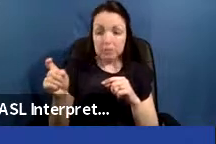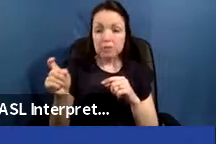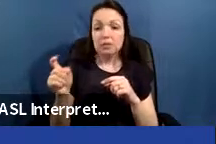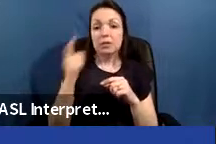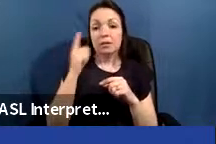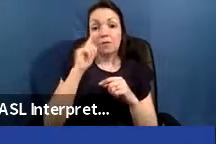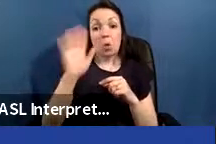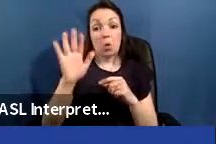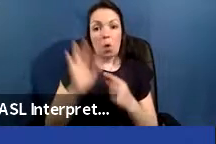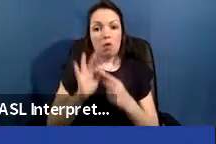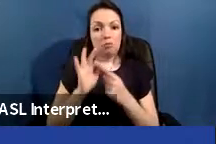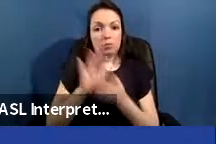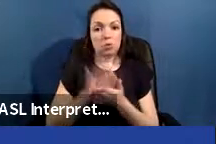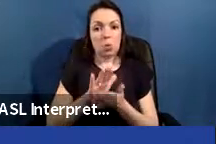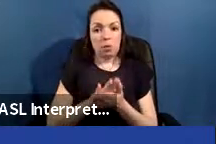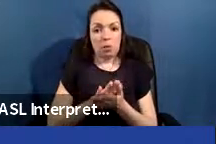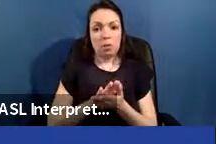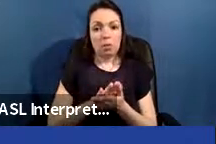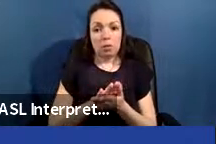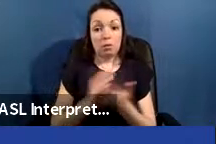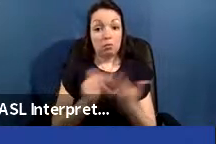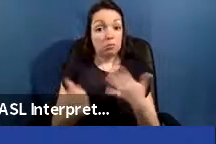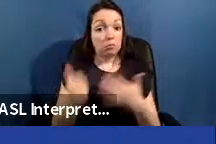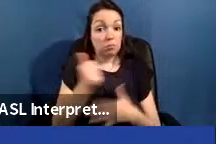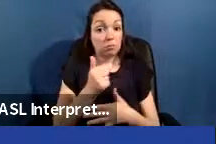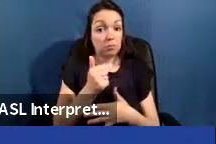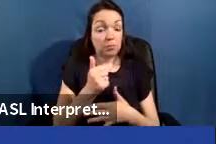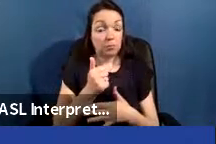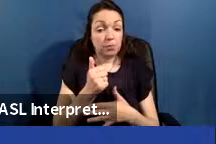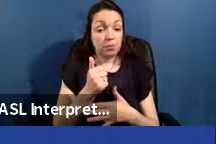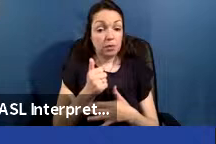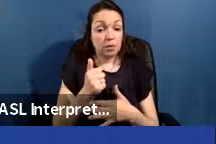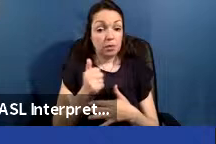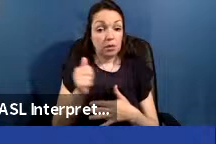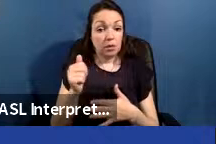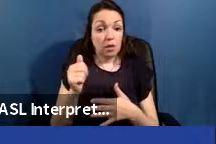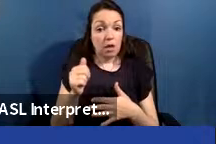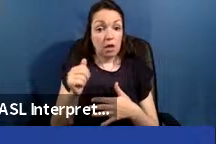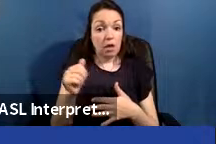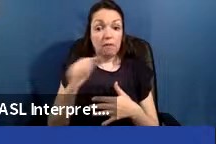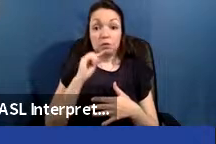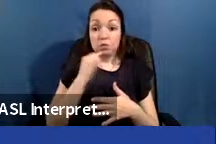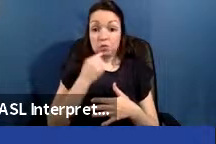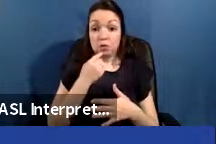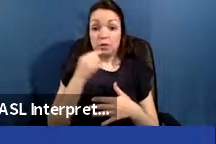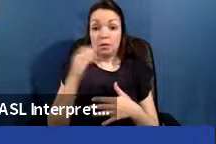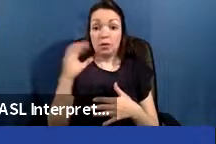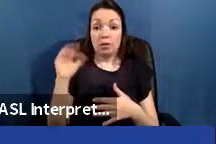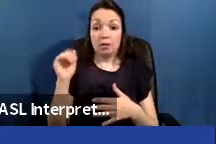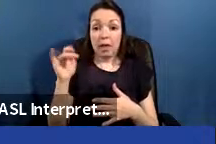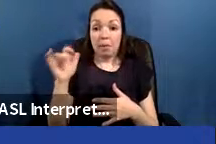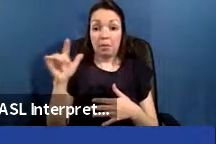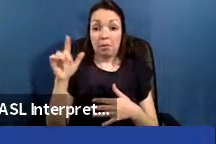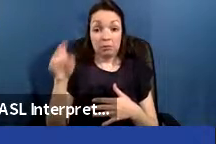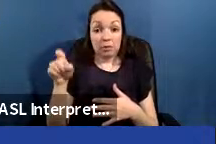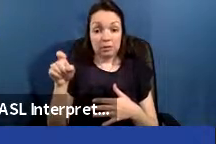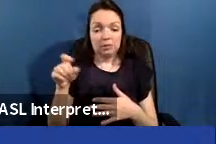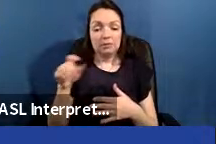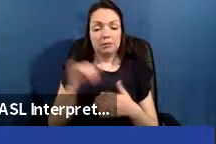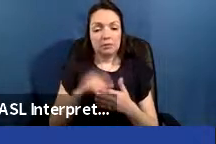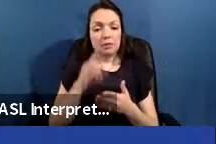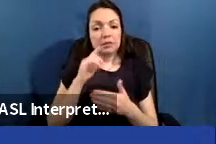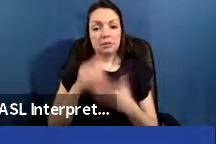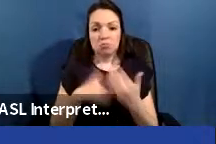your particular school. Prioritization, though, of critical capital needs, again, is a process. And since systems